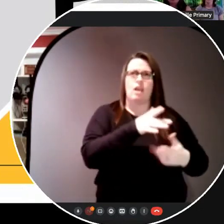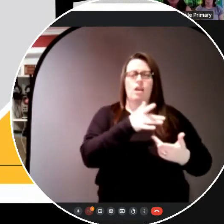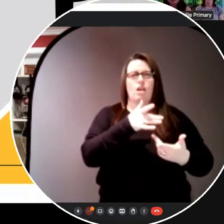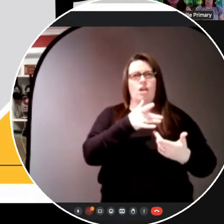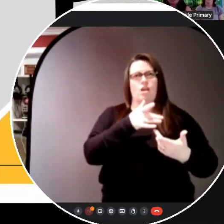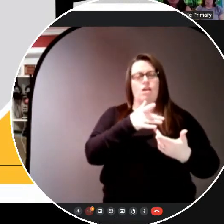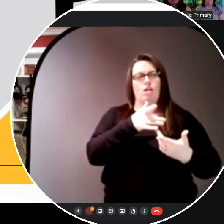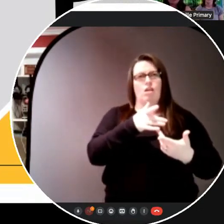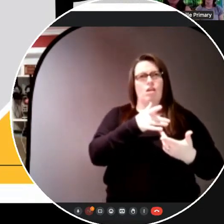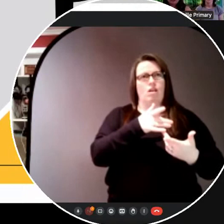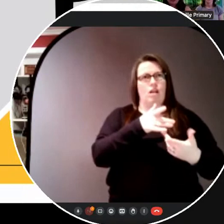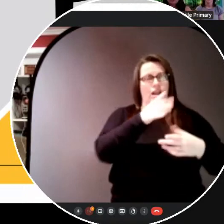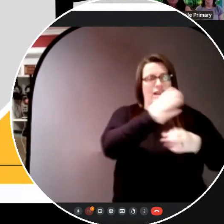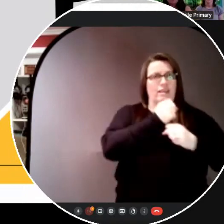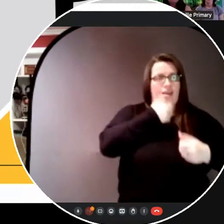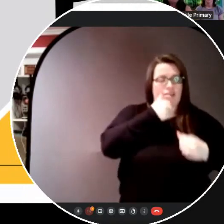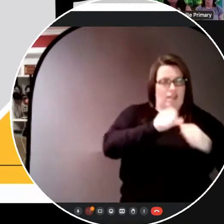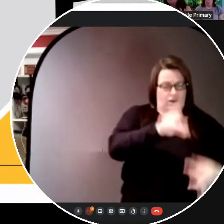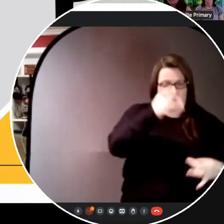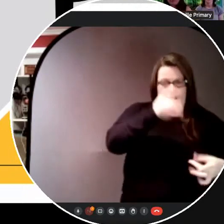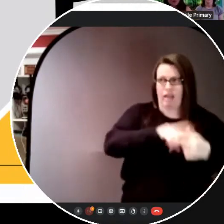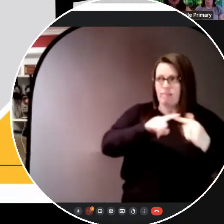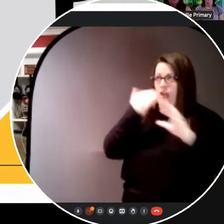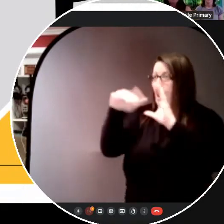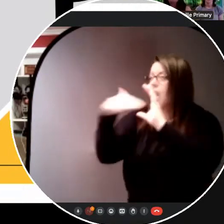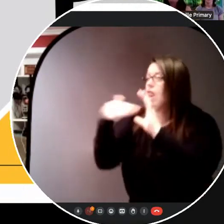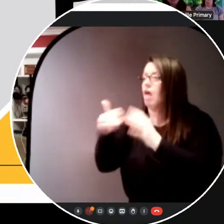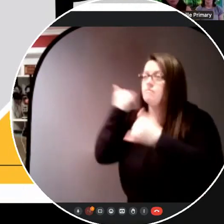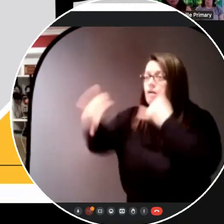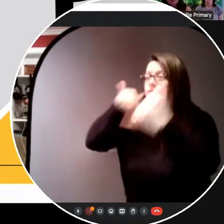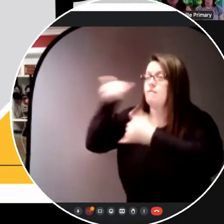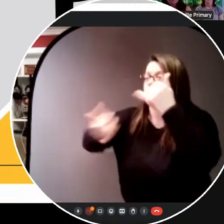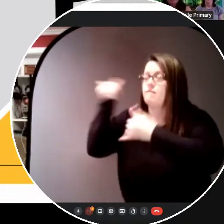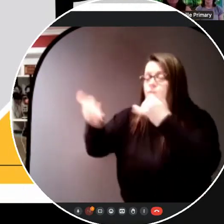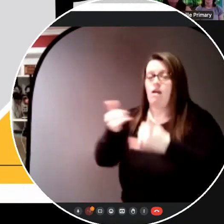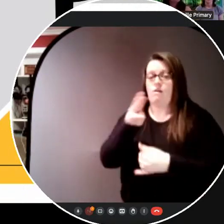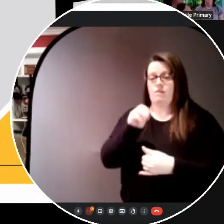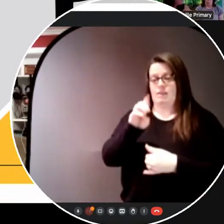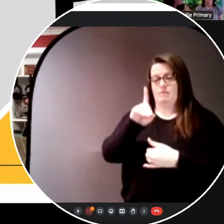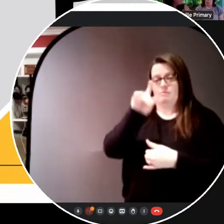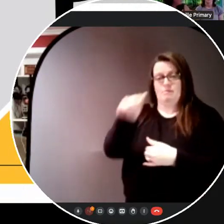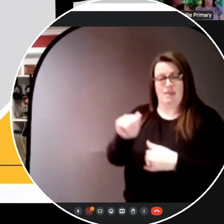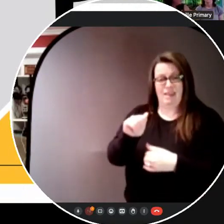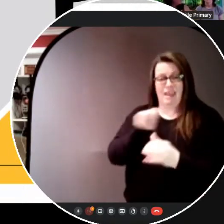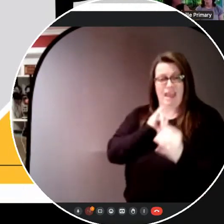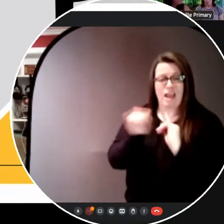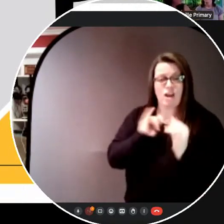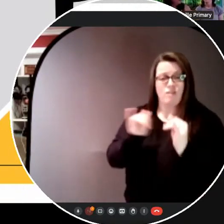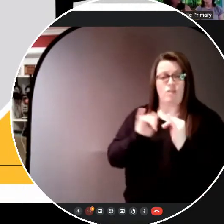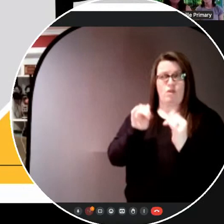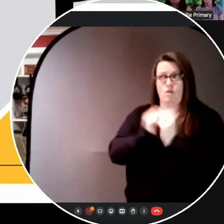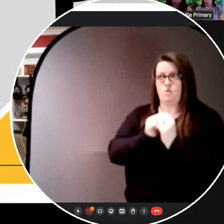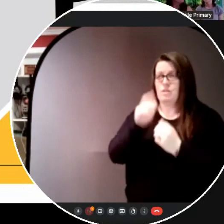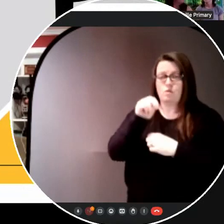managing stakeholder concerns. Media gets involved. We had to do interviews with NTV,